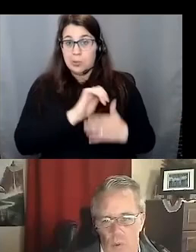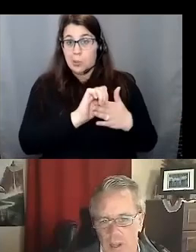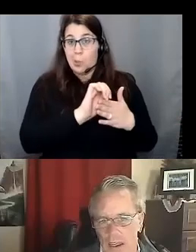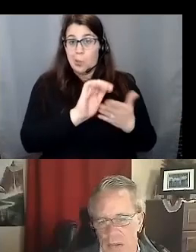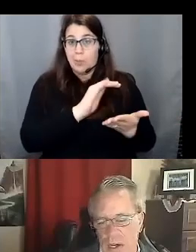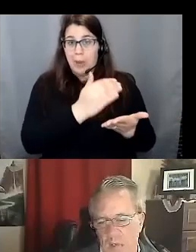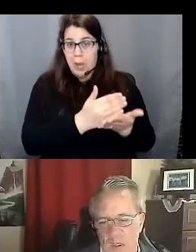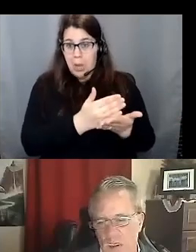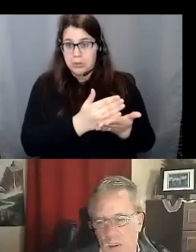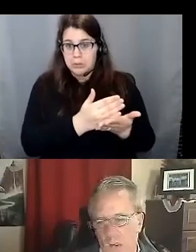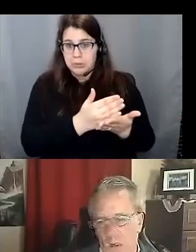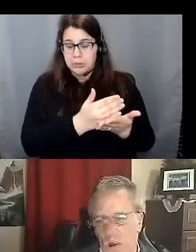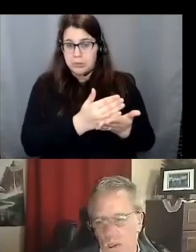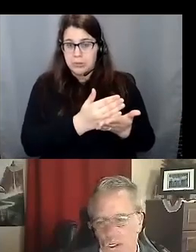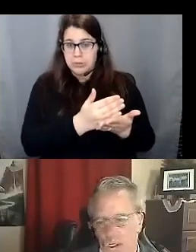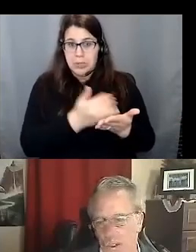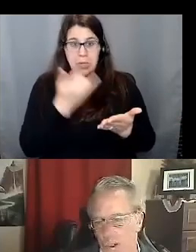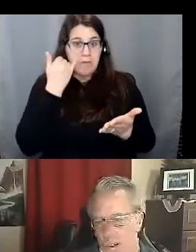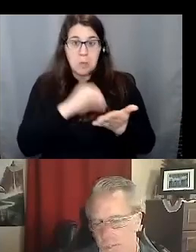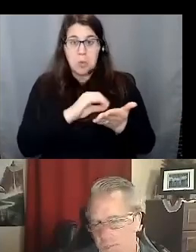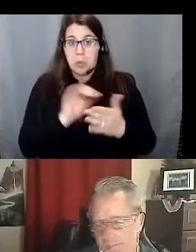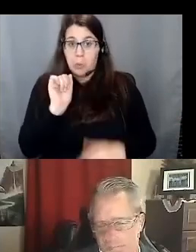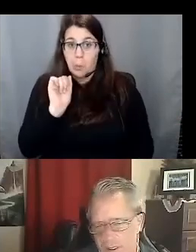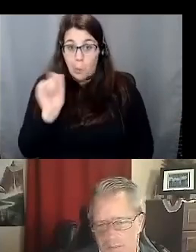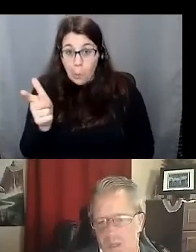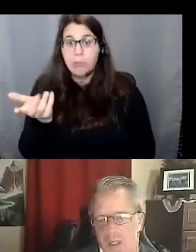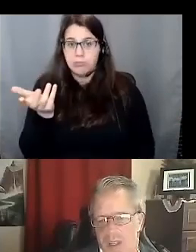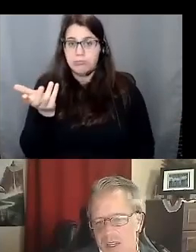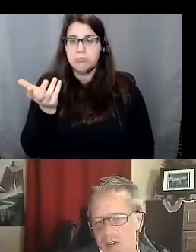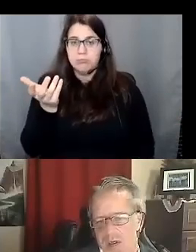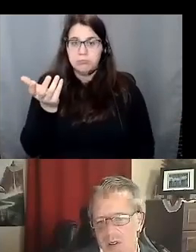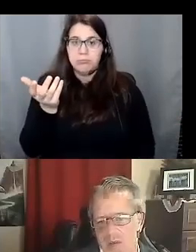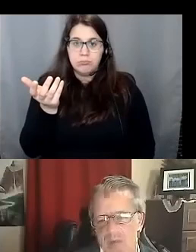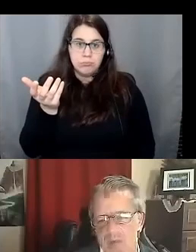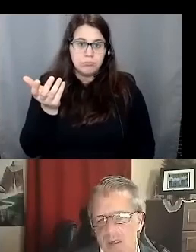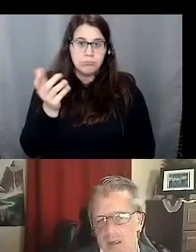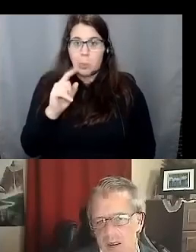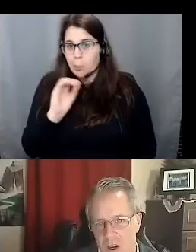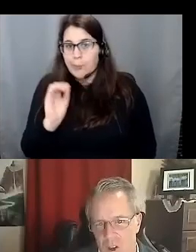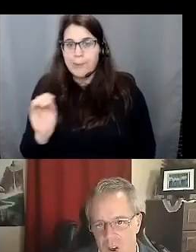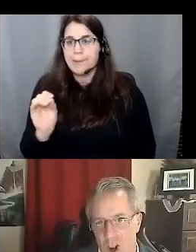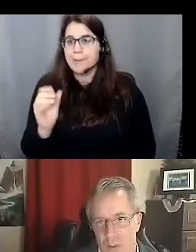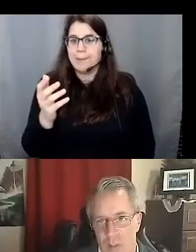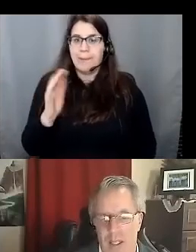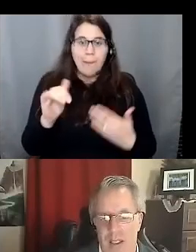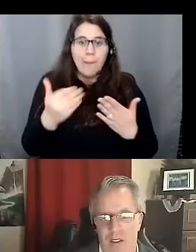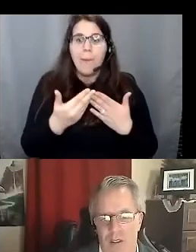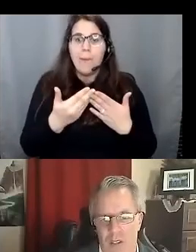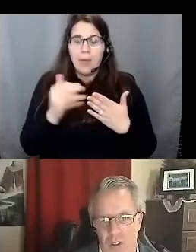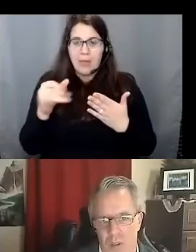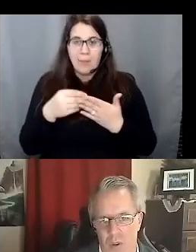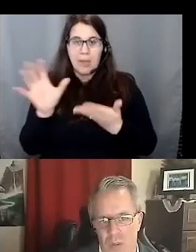for what investment option, if they just want to put all, or, you know, something to that nature, you know, that they want all of the money